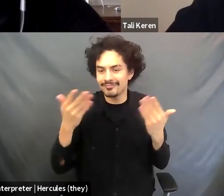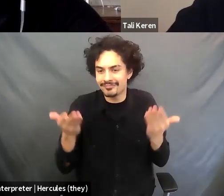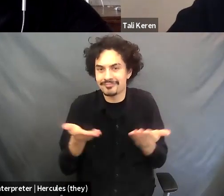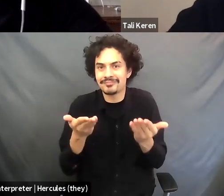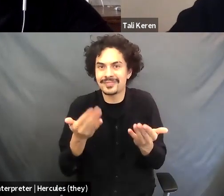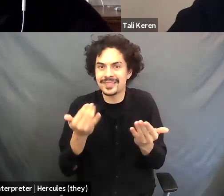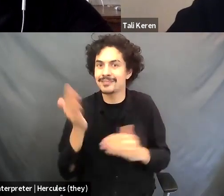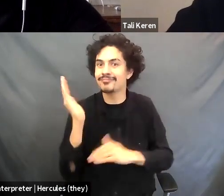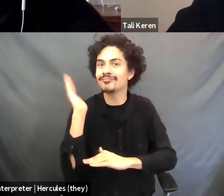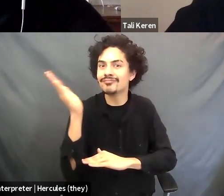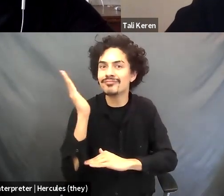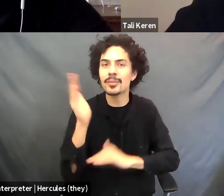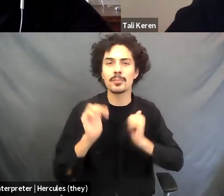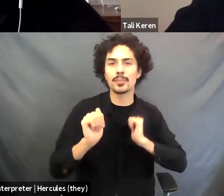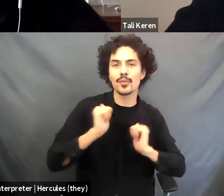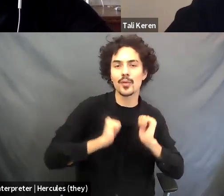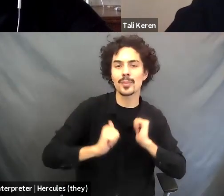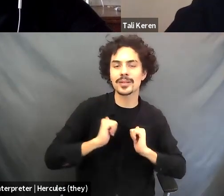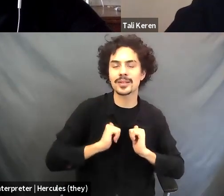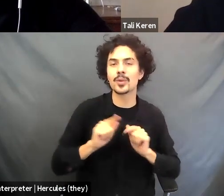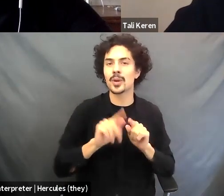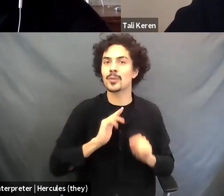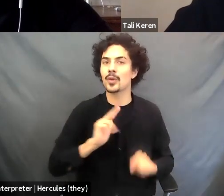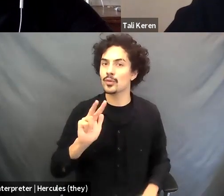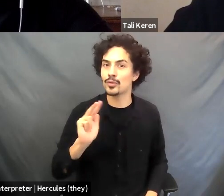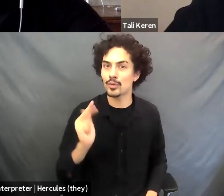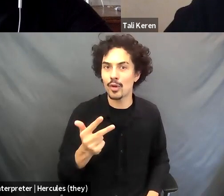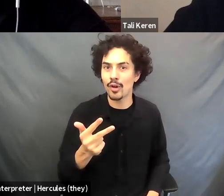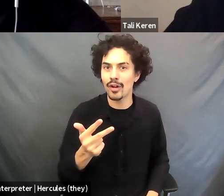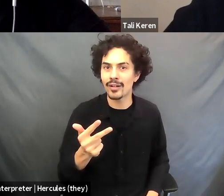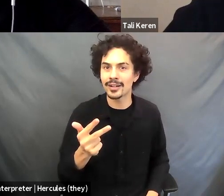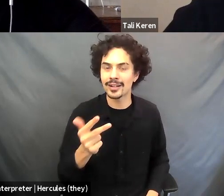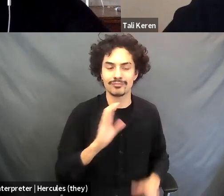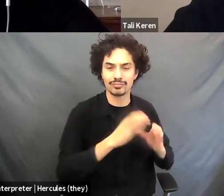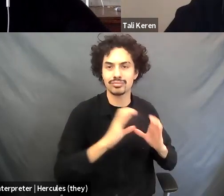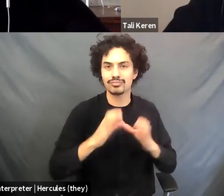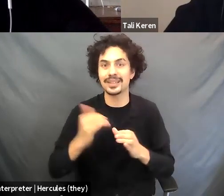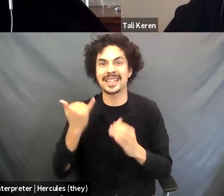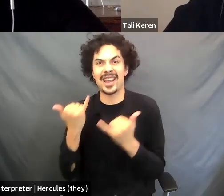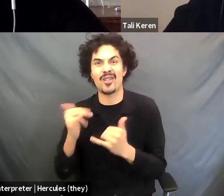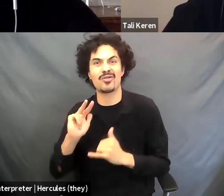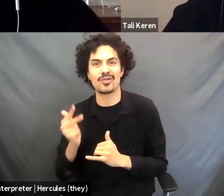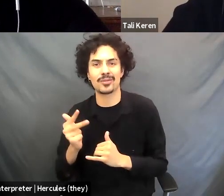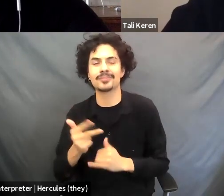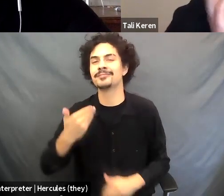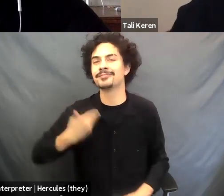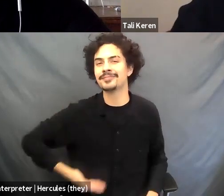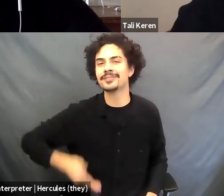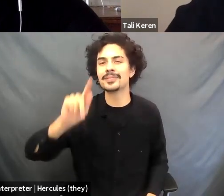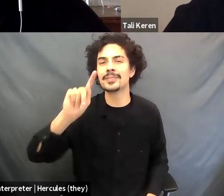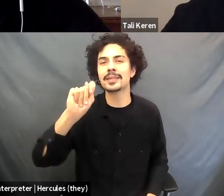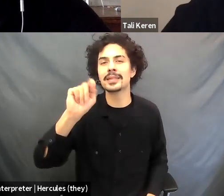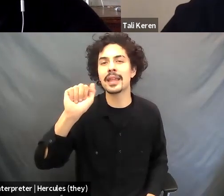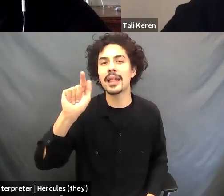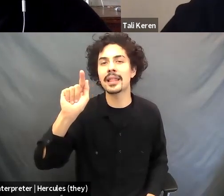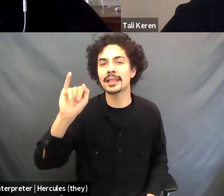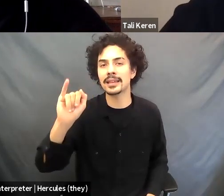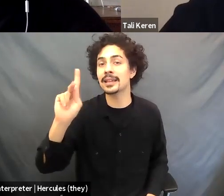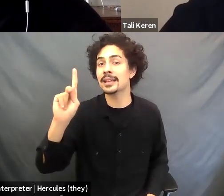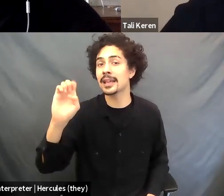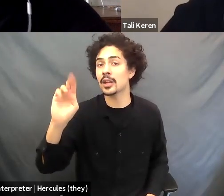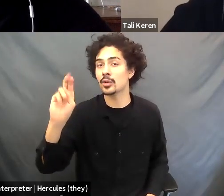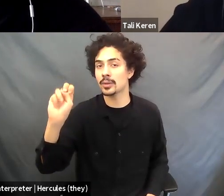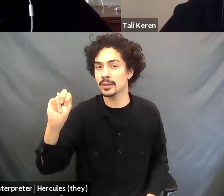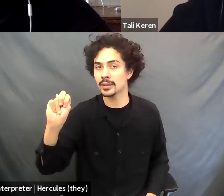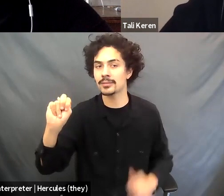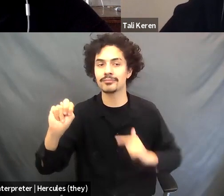lecture performance and the third one in this iteration. My name is Tali Caron and with me on the screen is